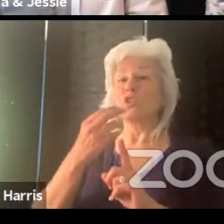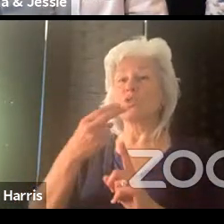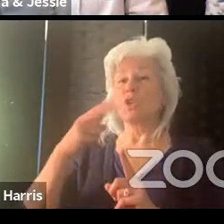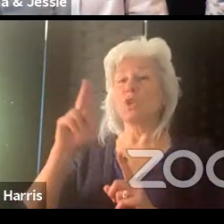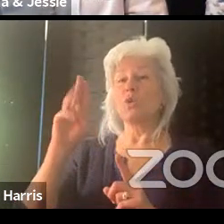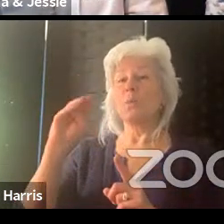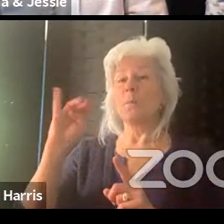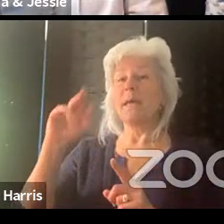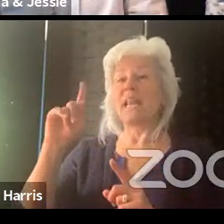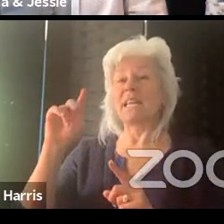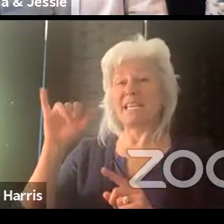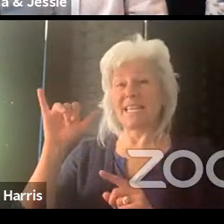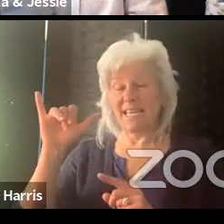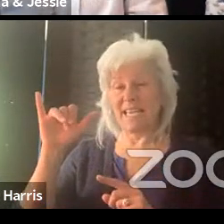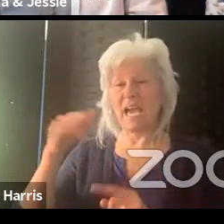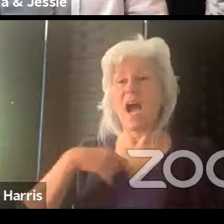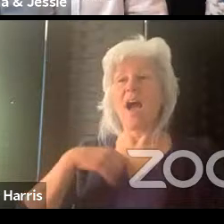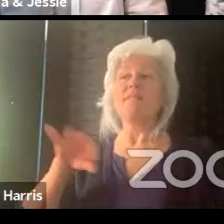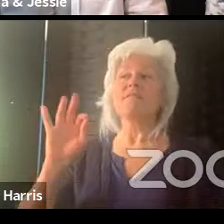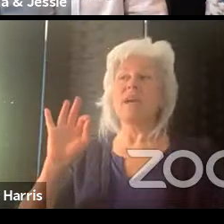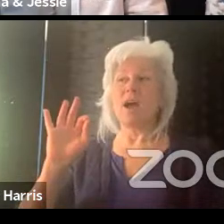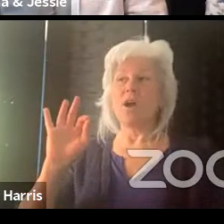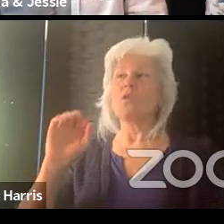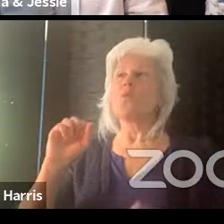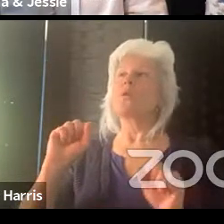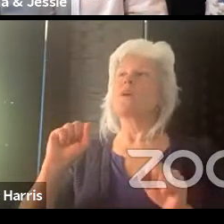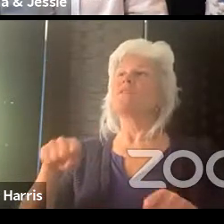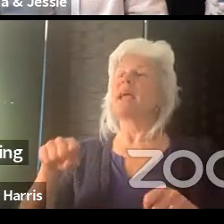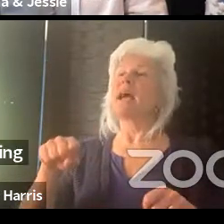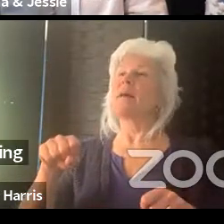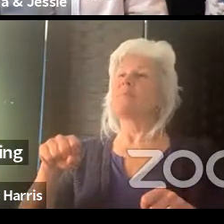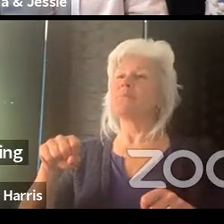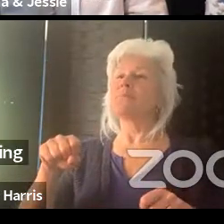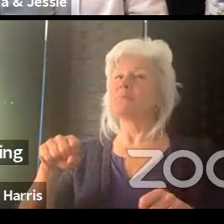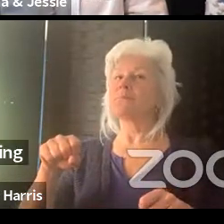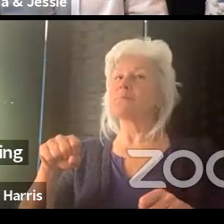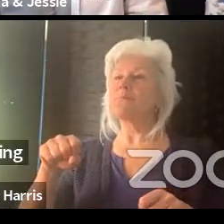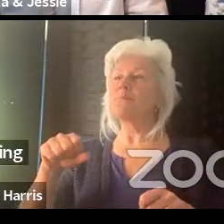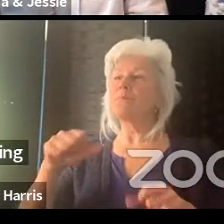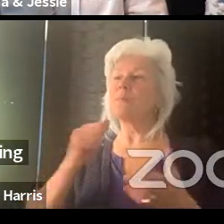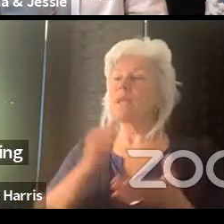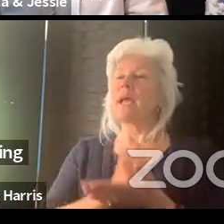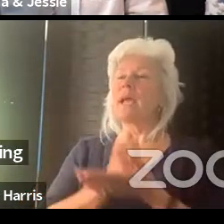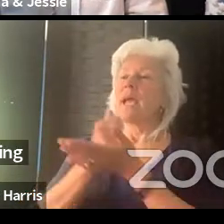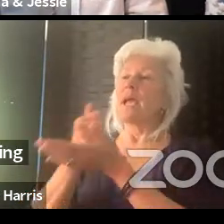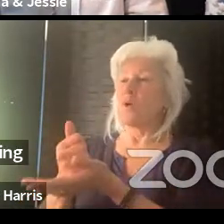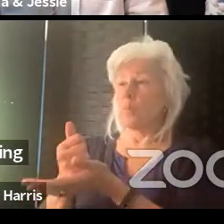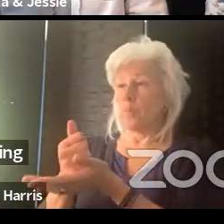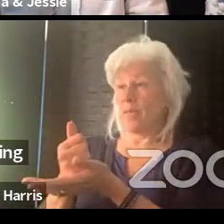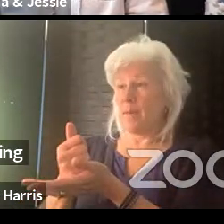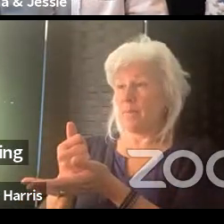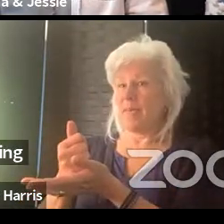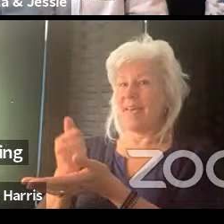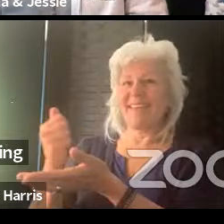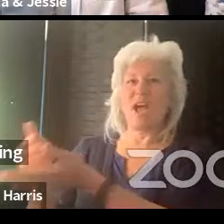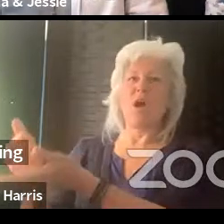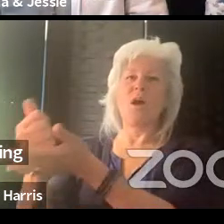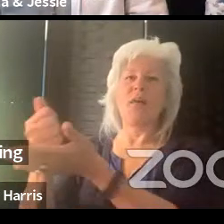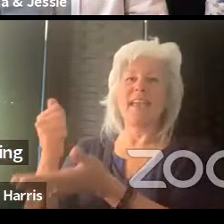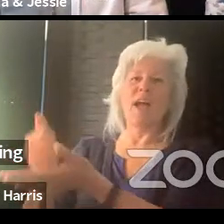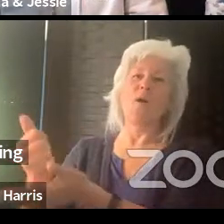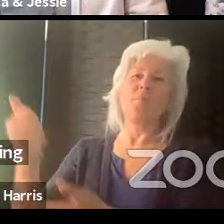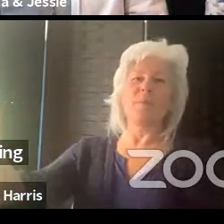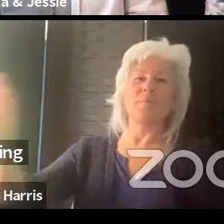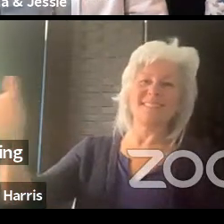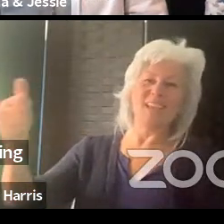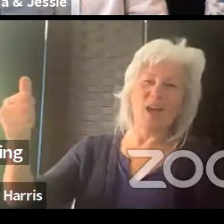them, I've found that we've been able to help them help themselves. And I think